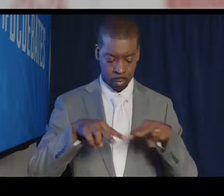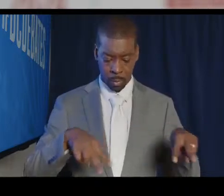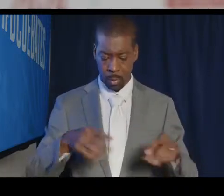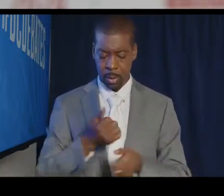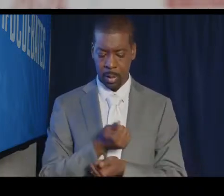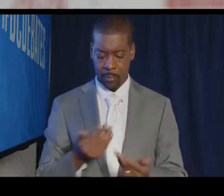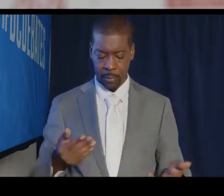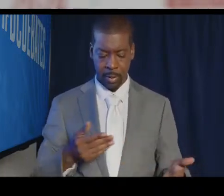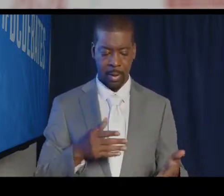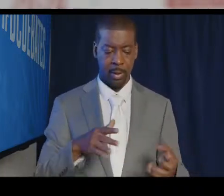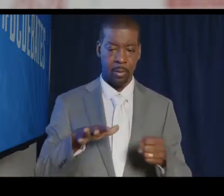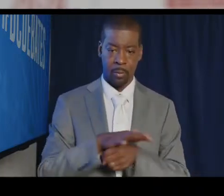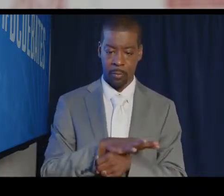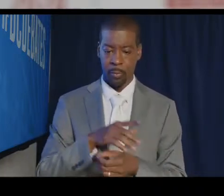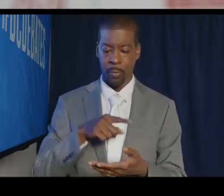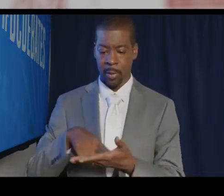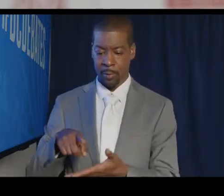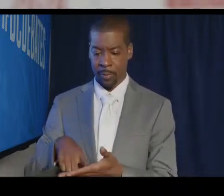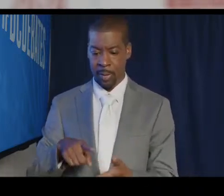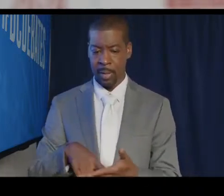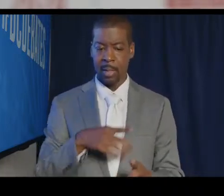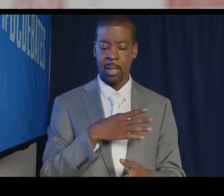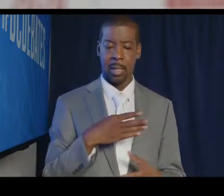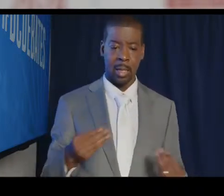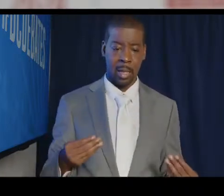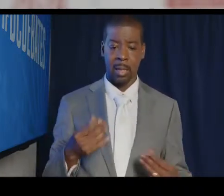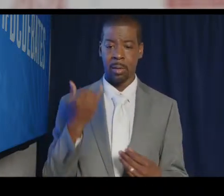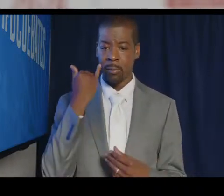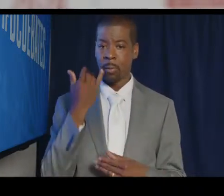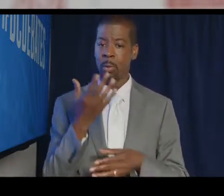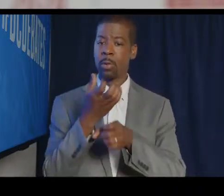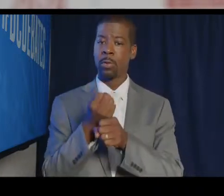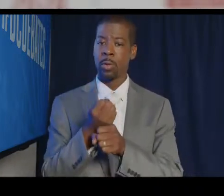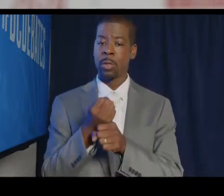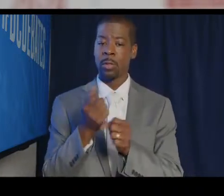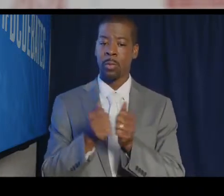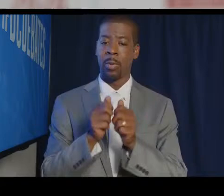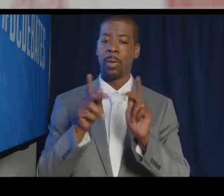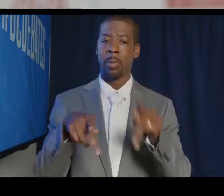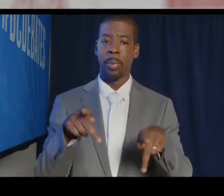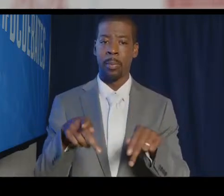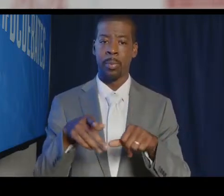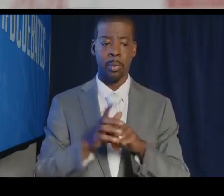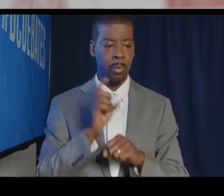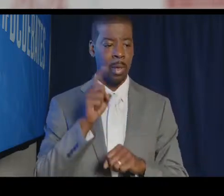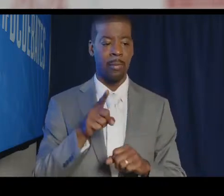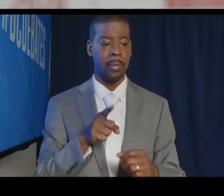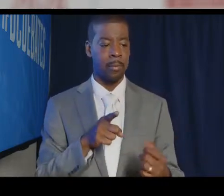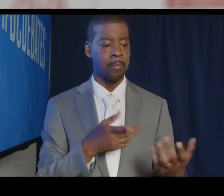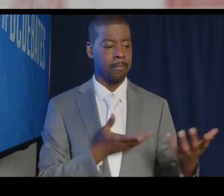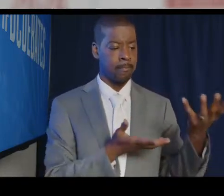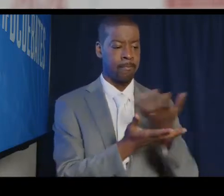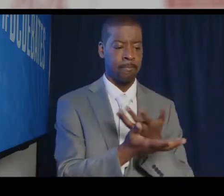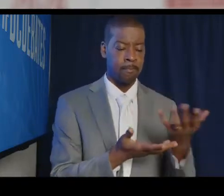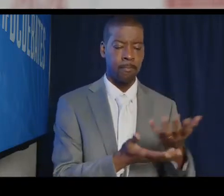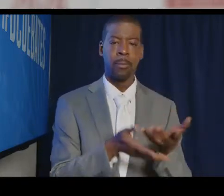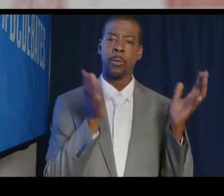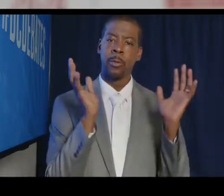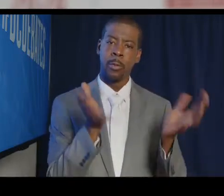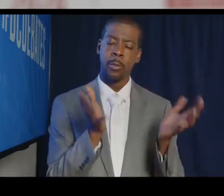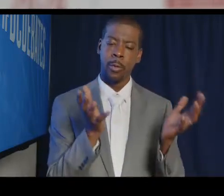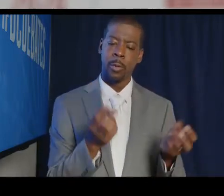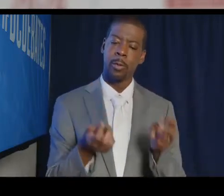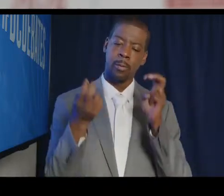and that we are maintaining a relationship with the trust. If you want to have trust with the people, go with the people where the people are. Talk to them, be around